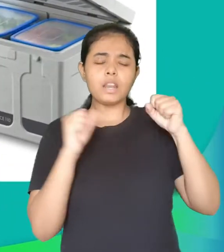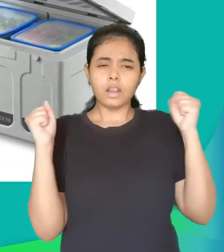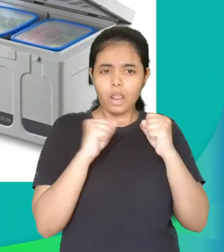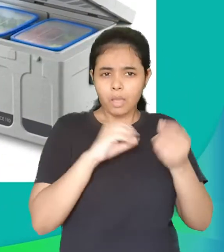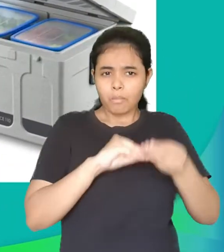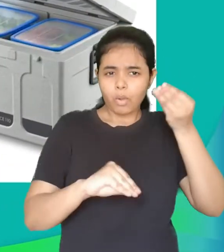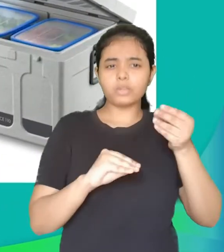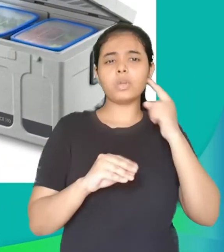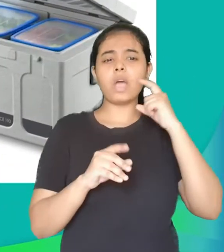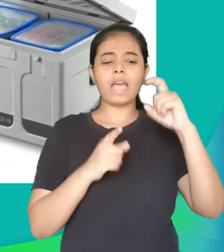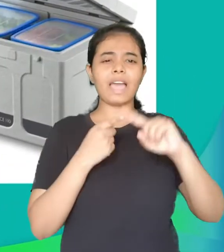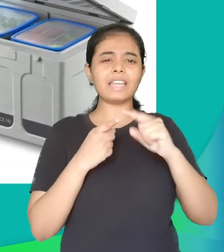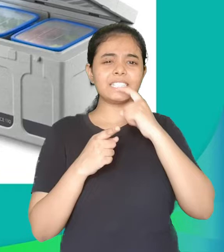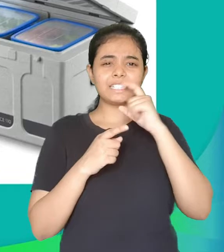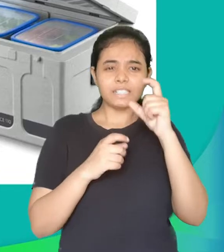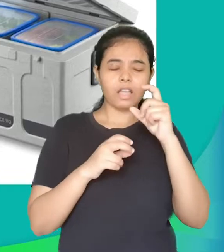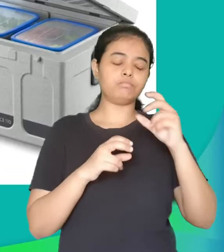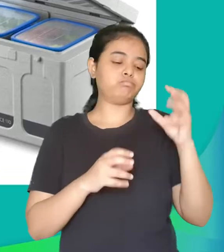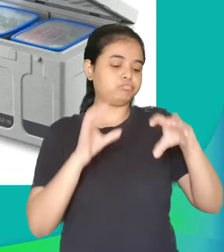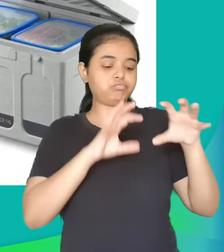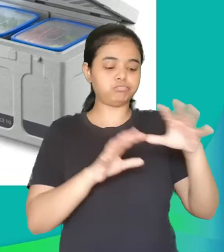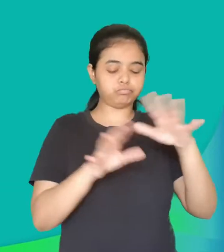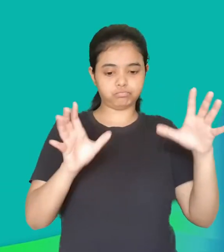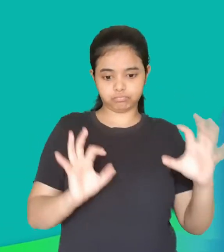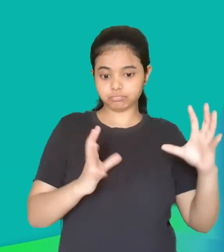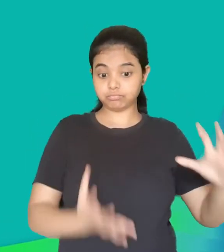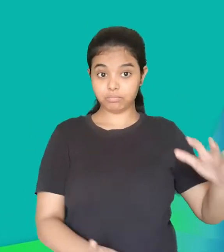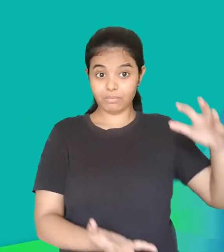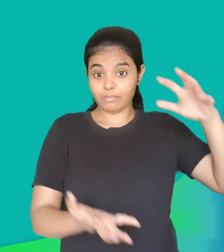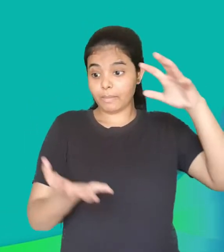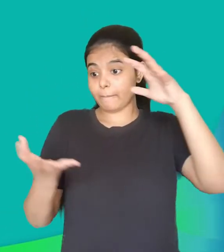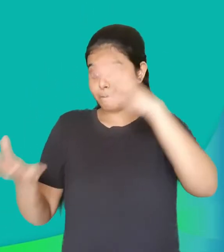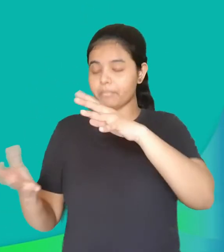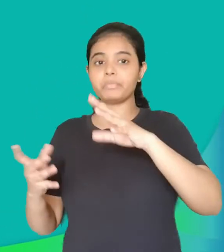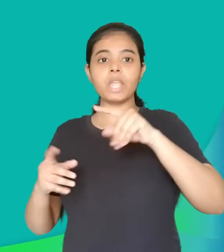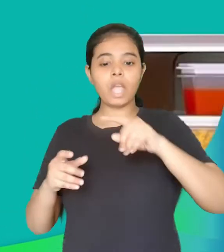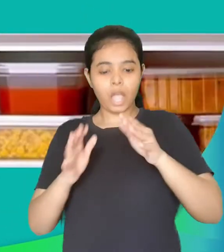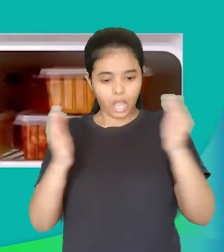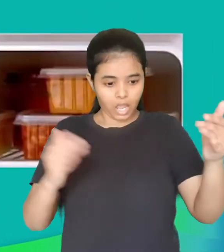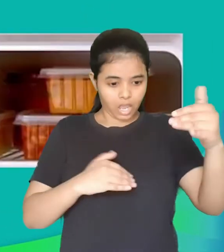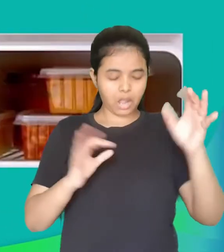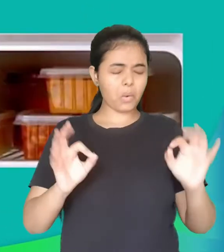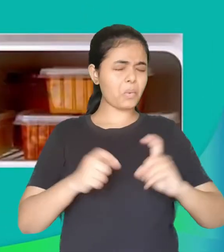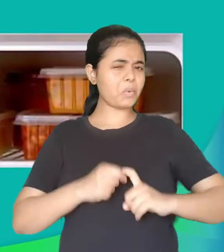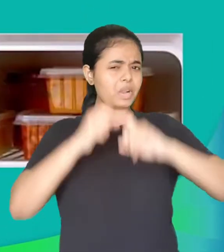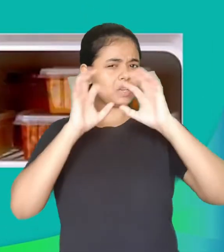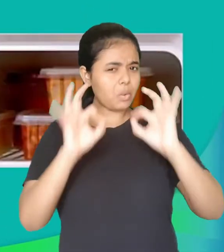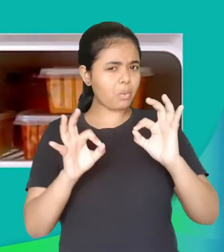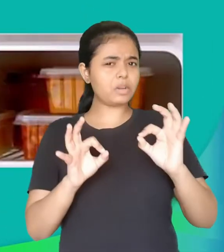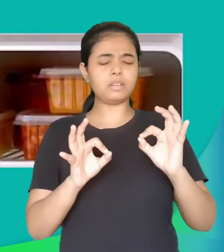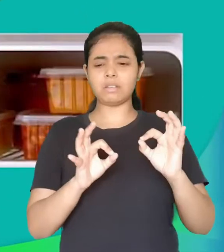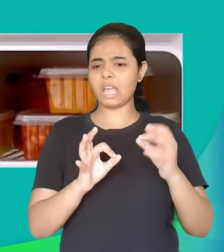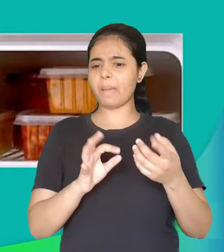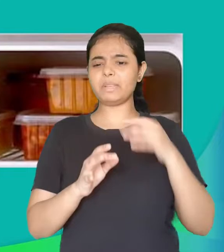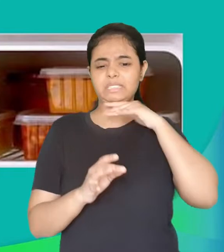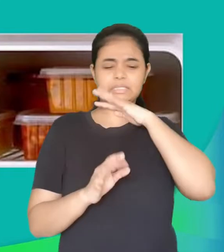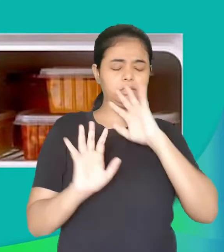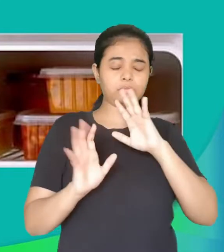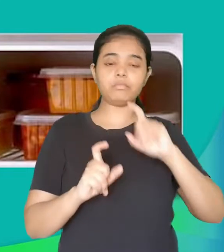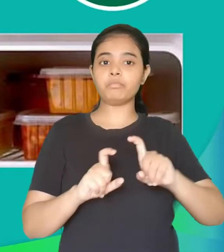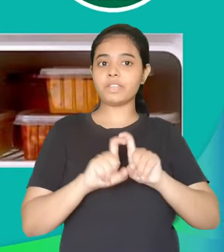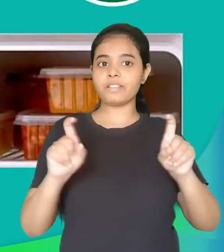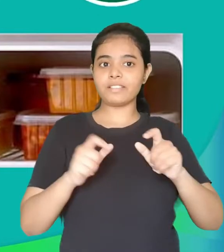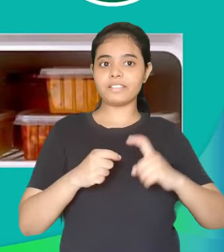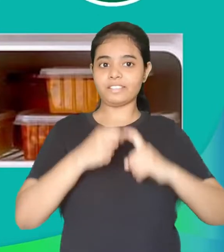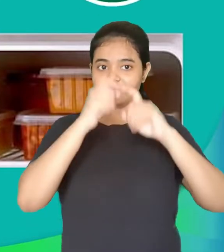or using ice packs if necessary. The containers coming in contact with food should be non-toxic